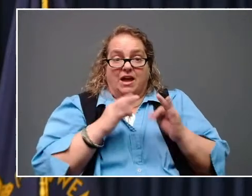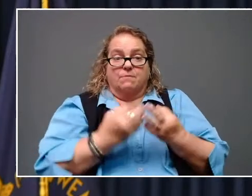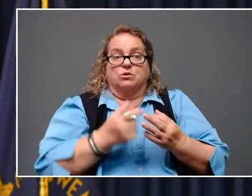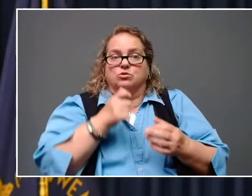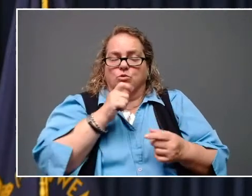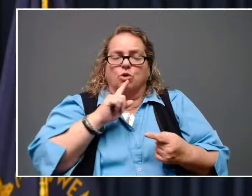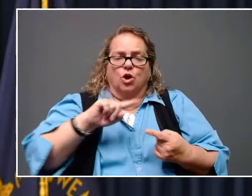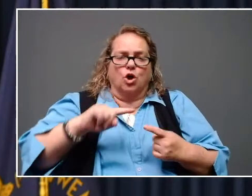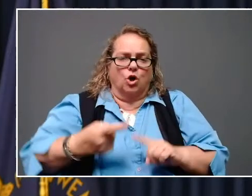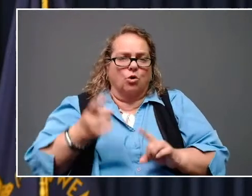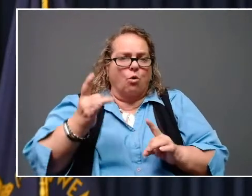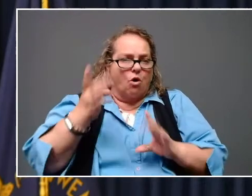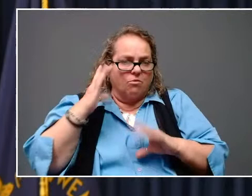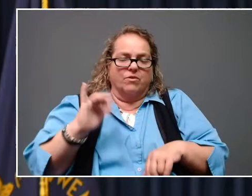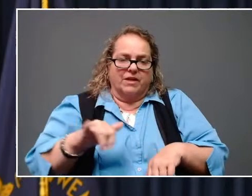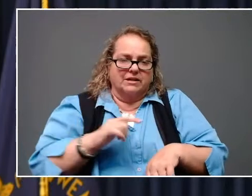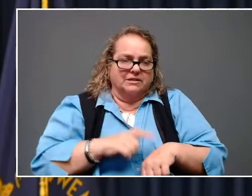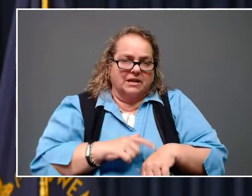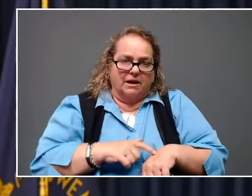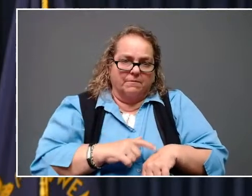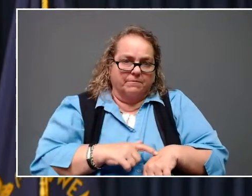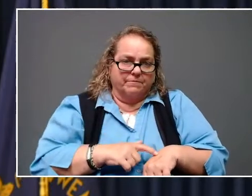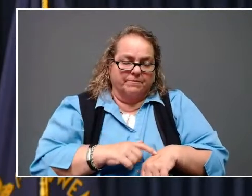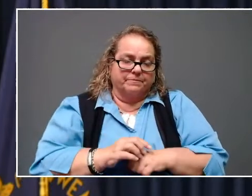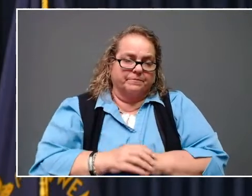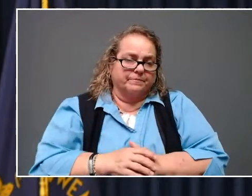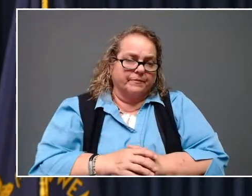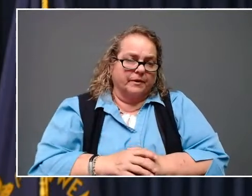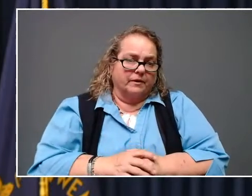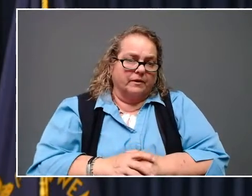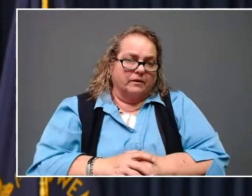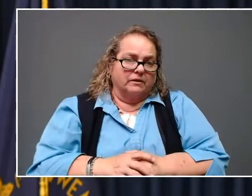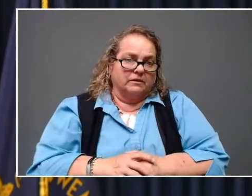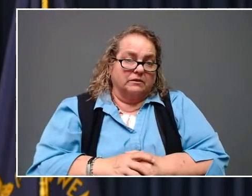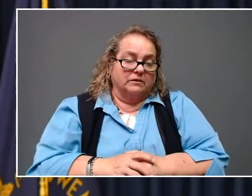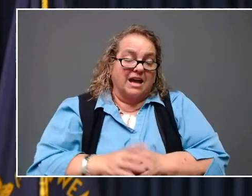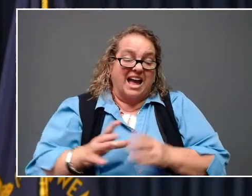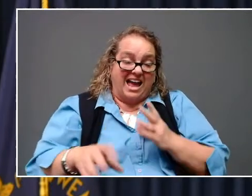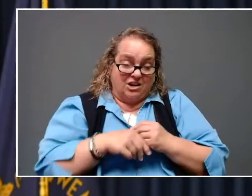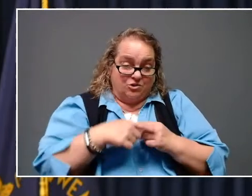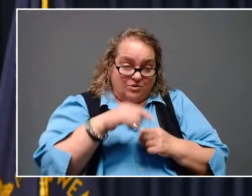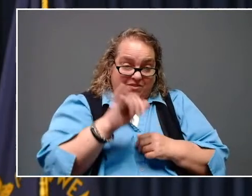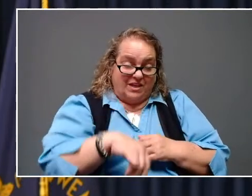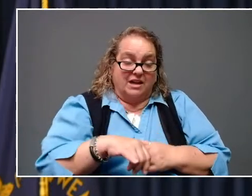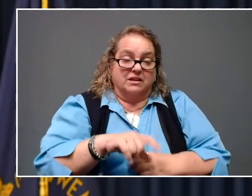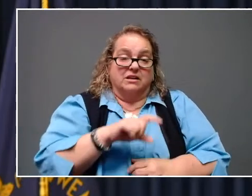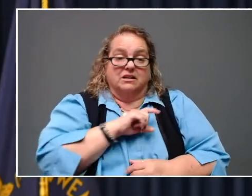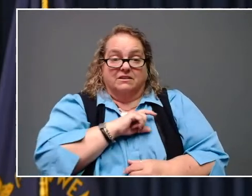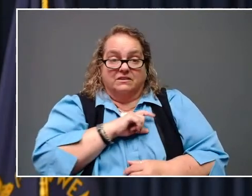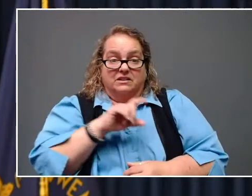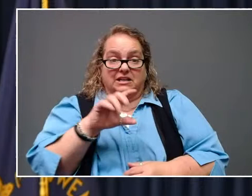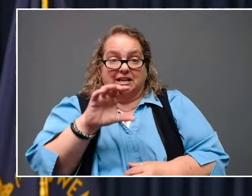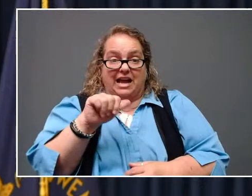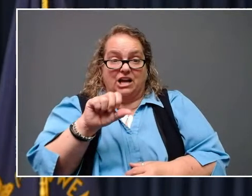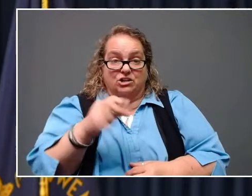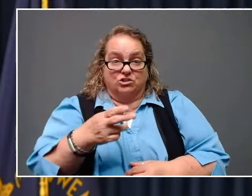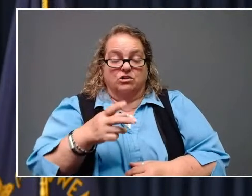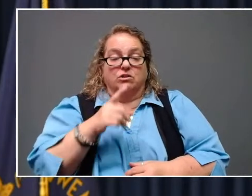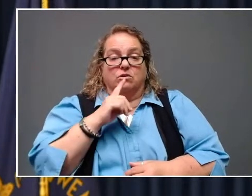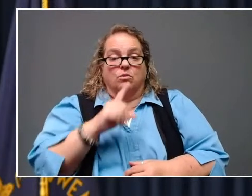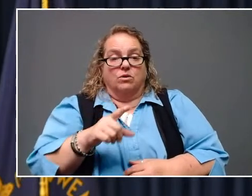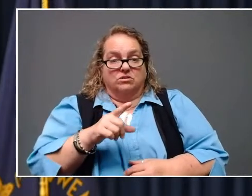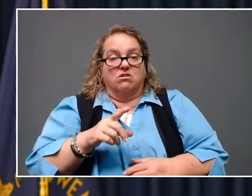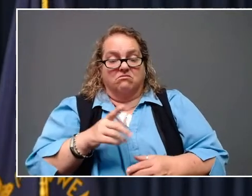an unspeakable and horrific act. Additionally, Chief Deputy Cash attended the Department of Criminal Justice Training's